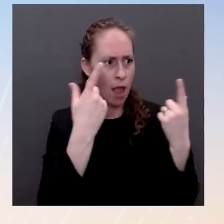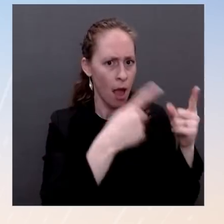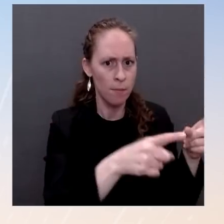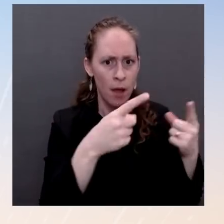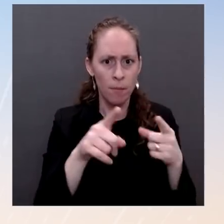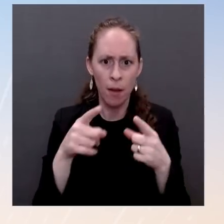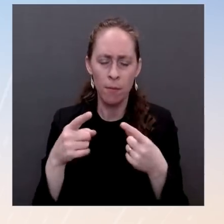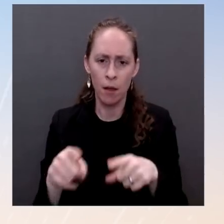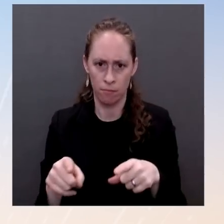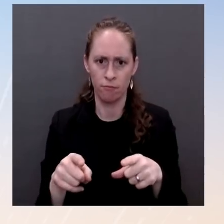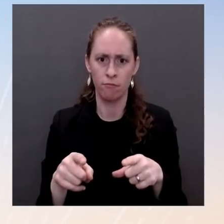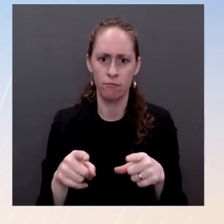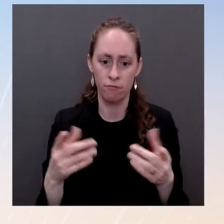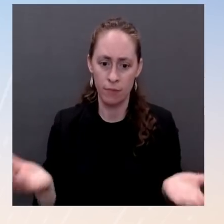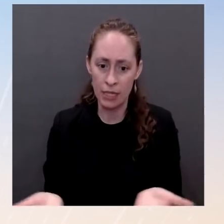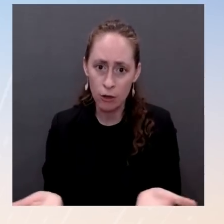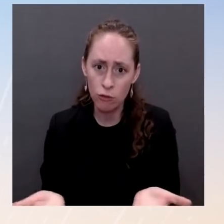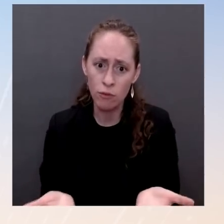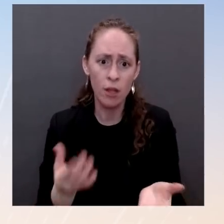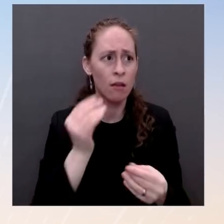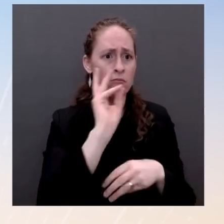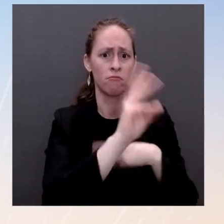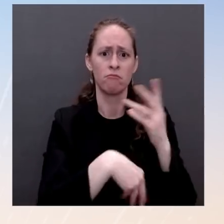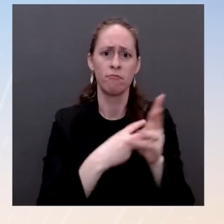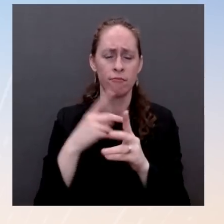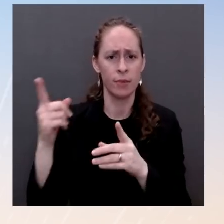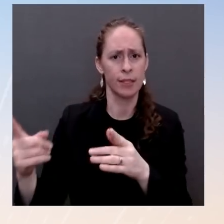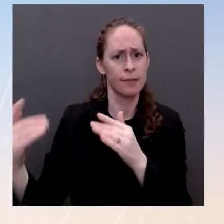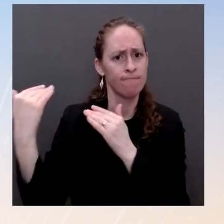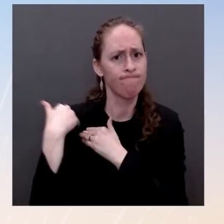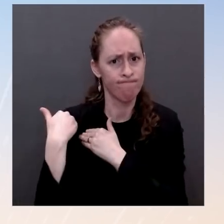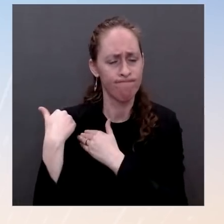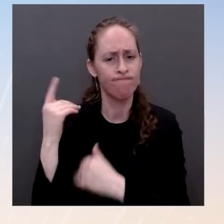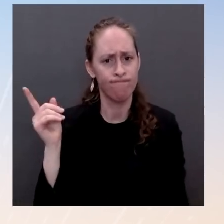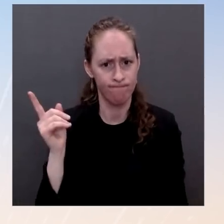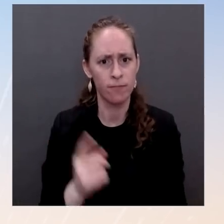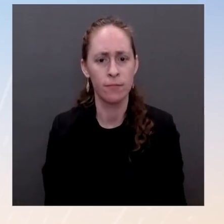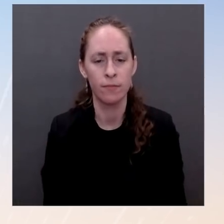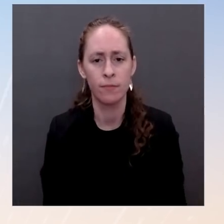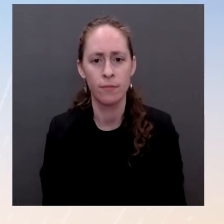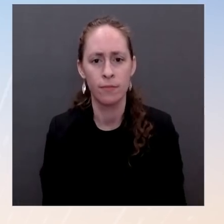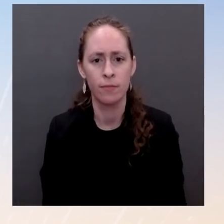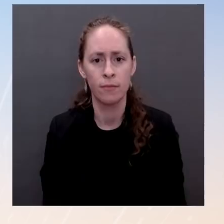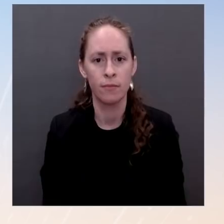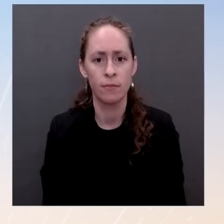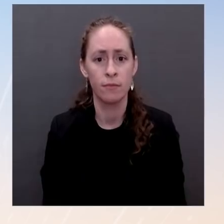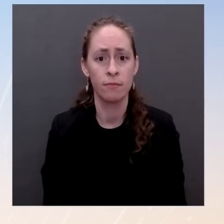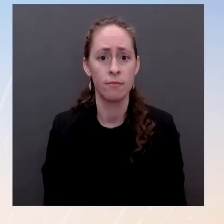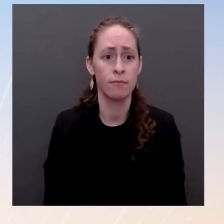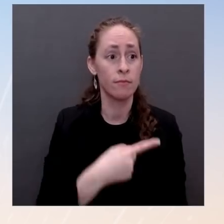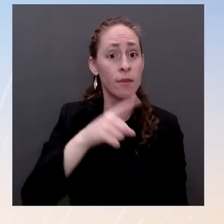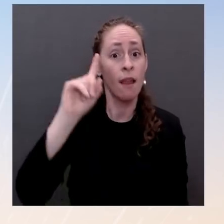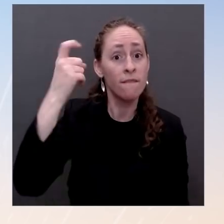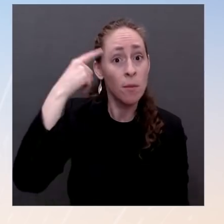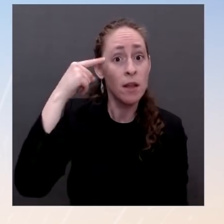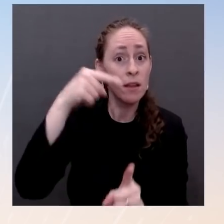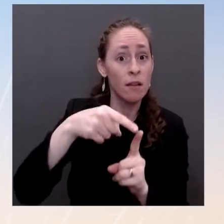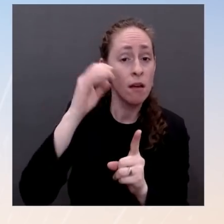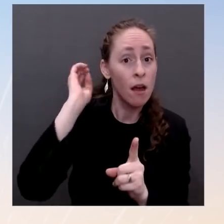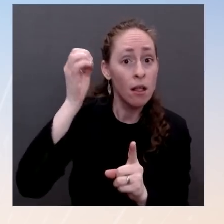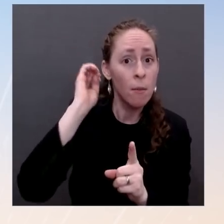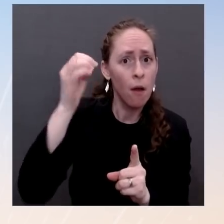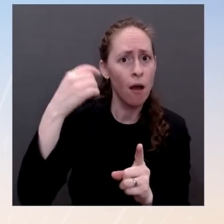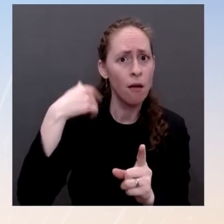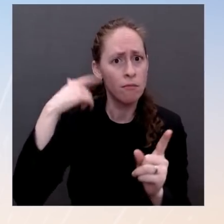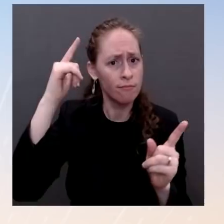that recent steps taken by the government of Ethiopia and other actors might open a path to resolving the conflict. Over the last month, the prime minister has taken steps